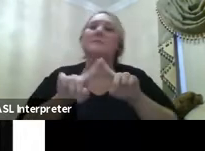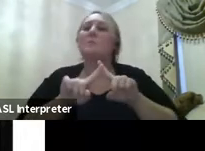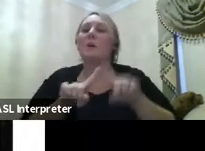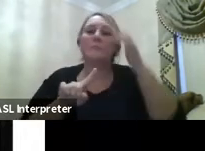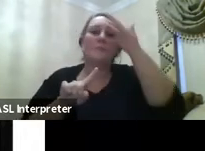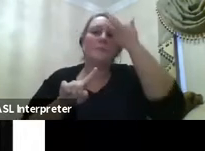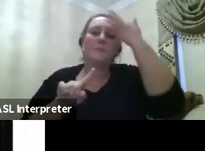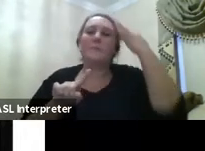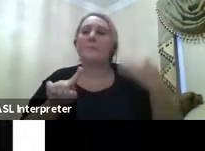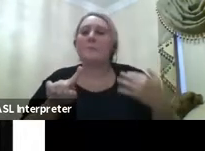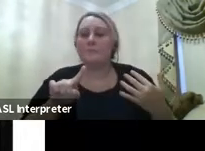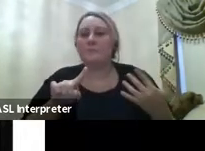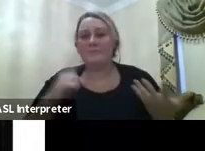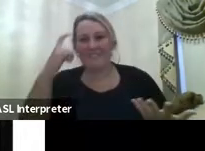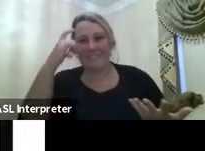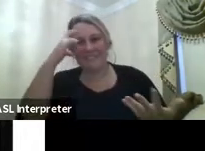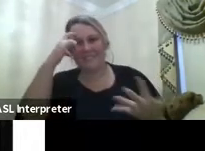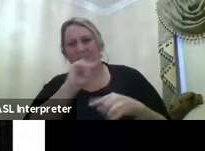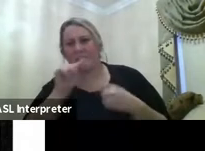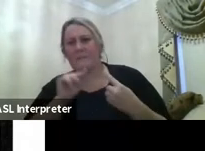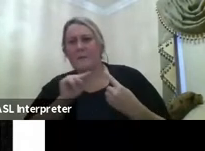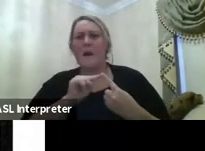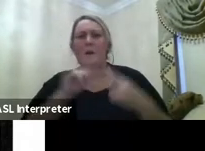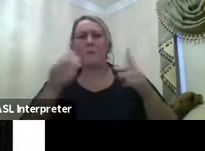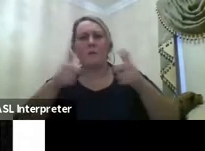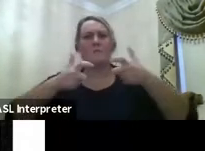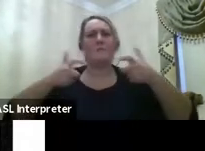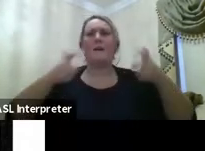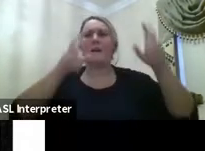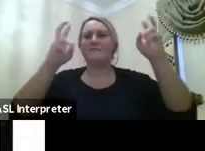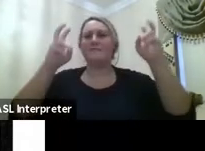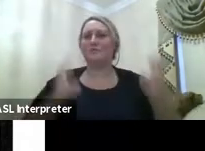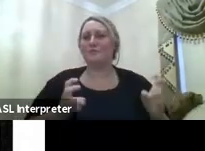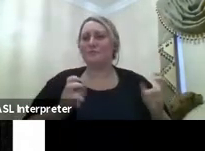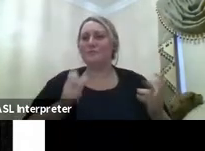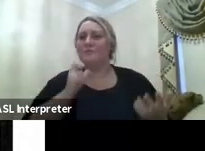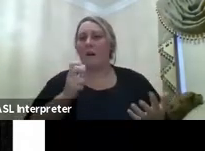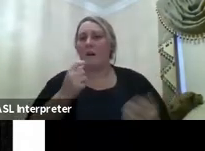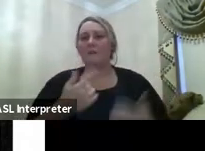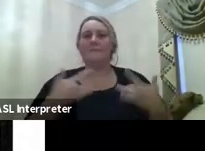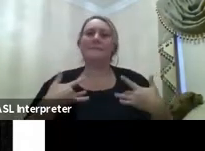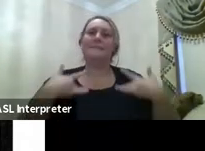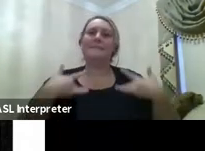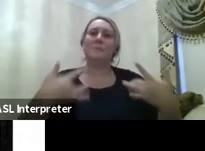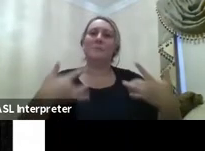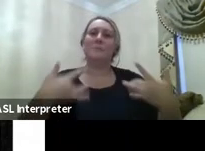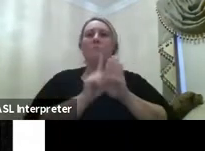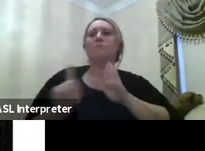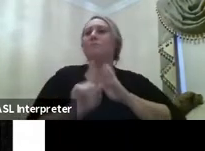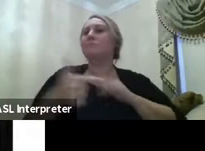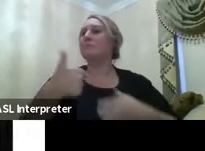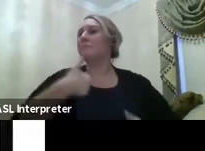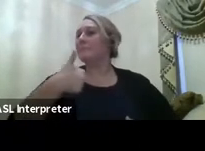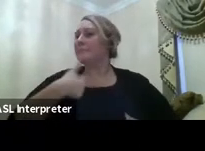constellation of issues around queerness, not just about coming out and saying, this is who I am, but exotification and